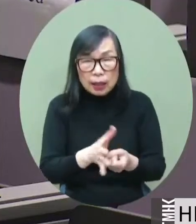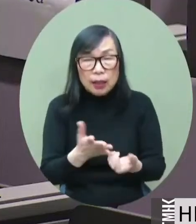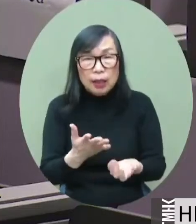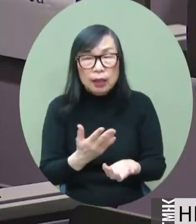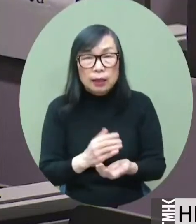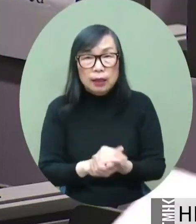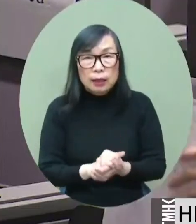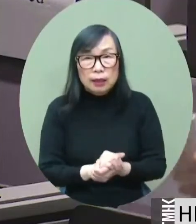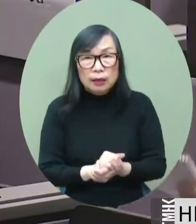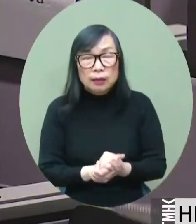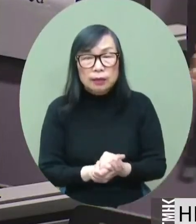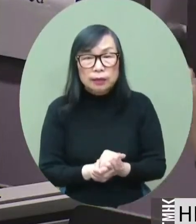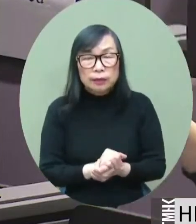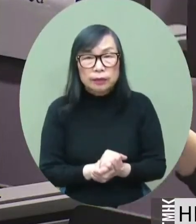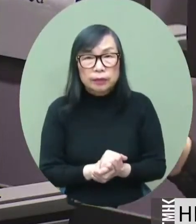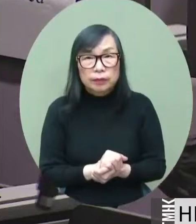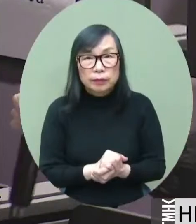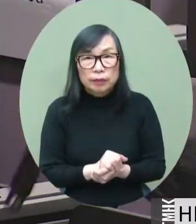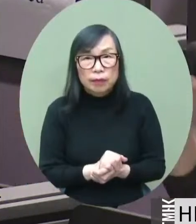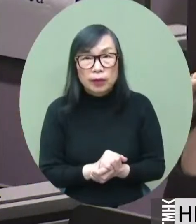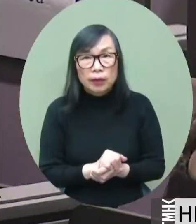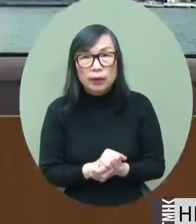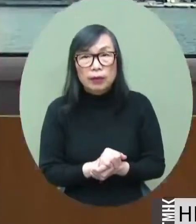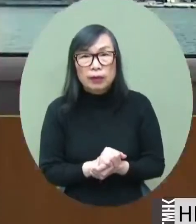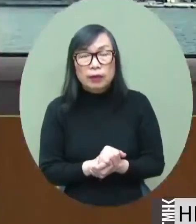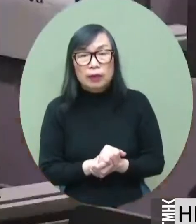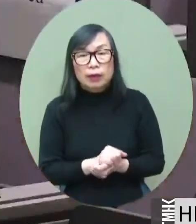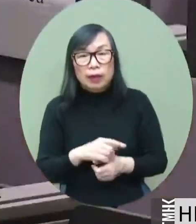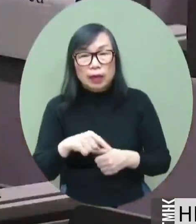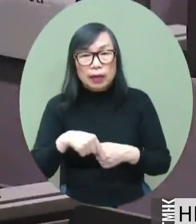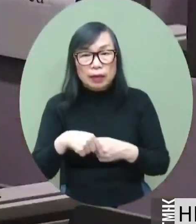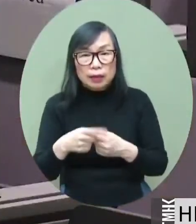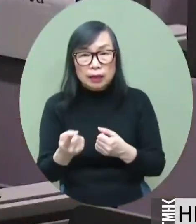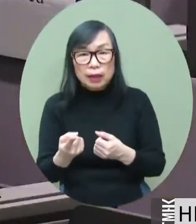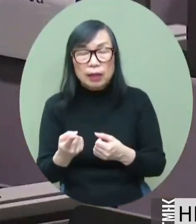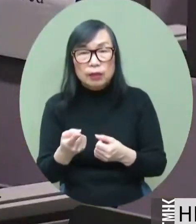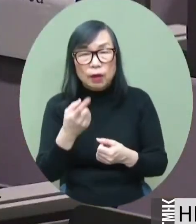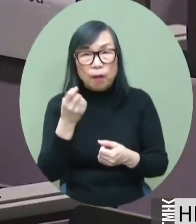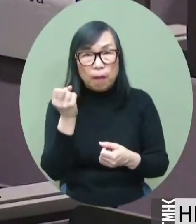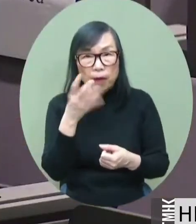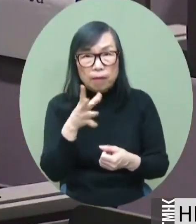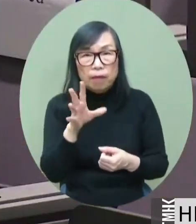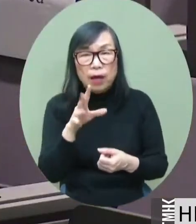still positive yesterday? Did he die off or die with COVID?